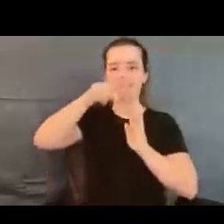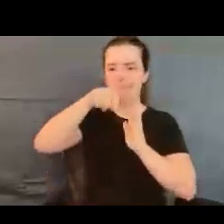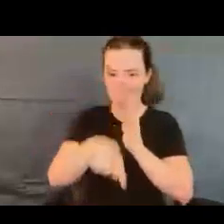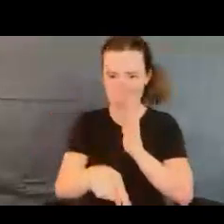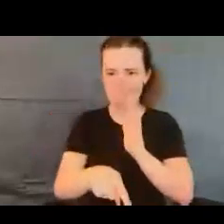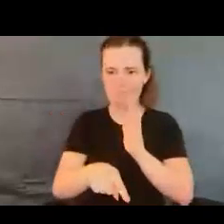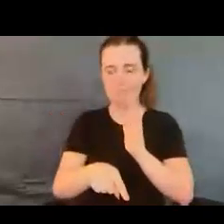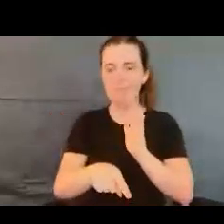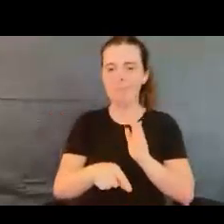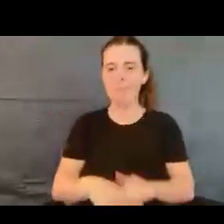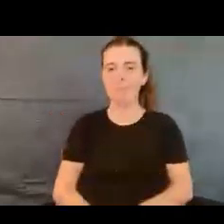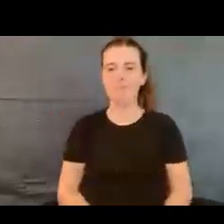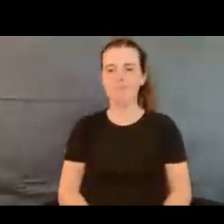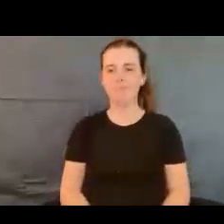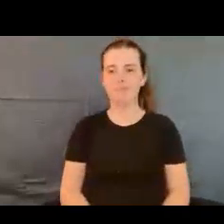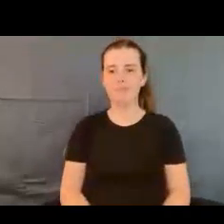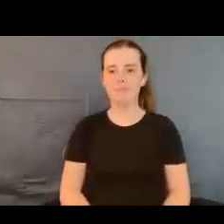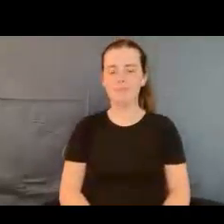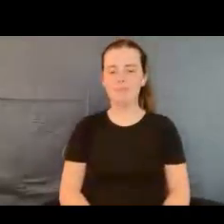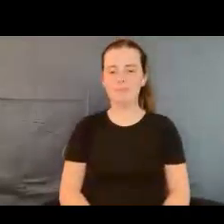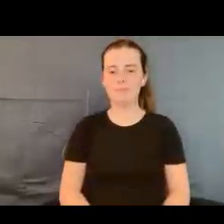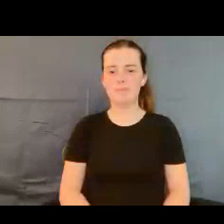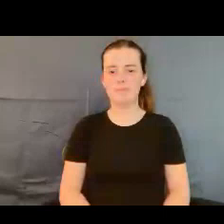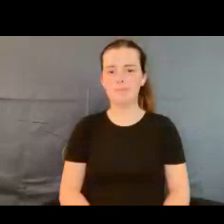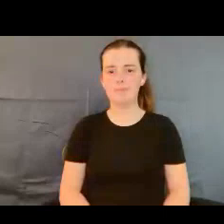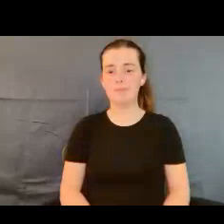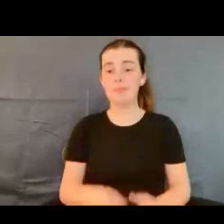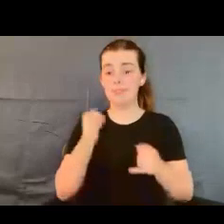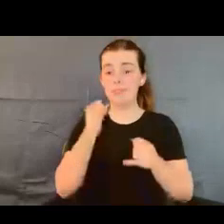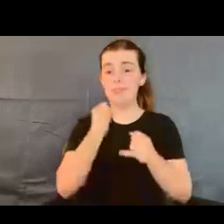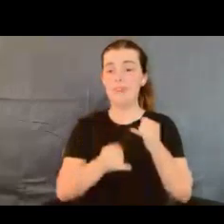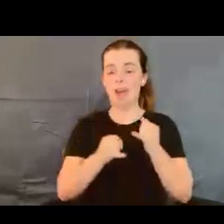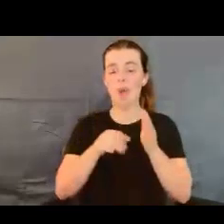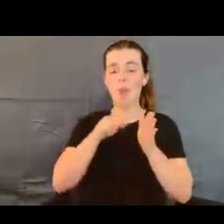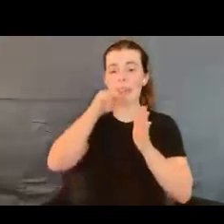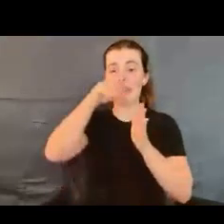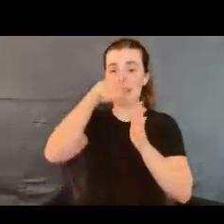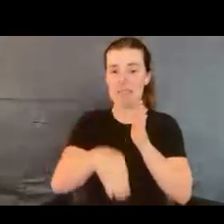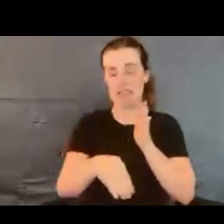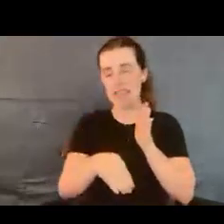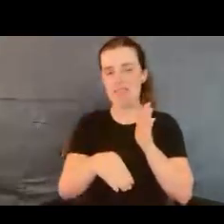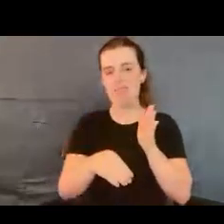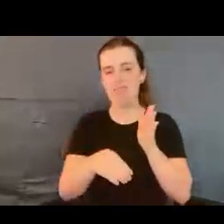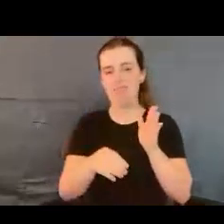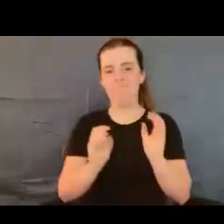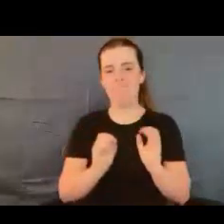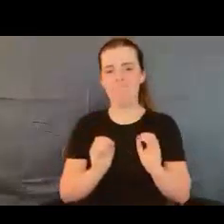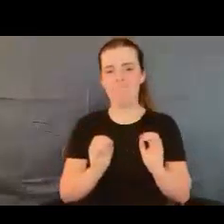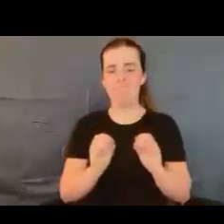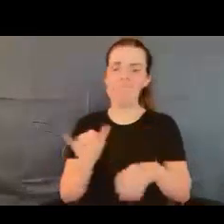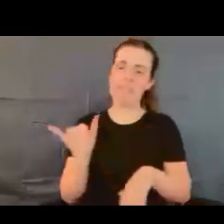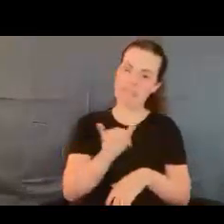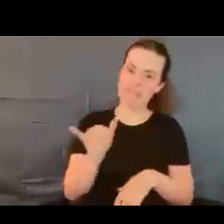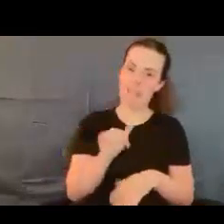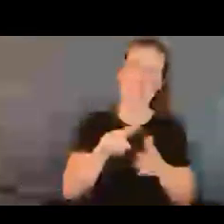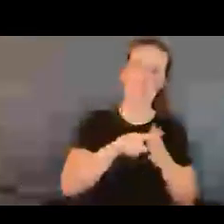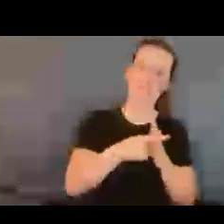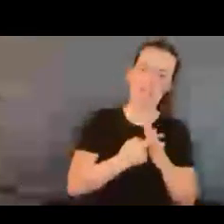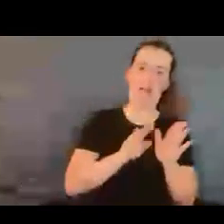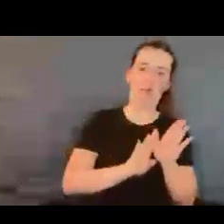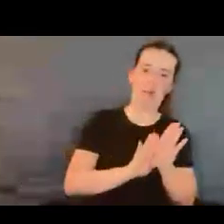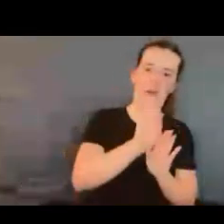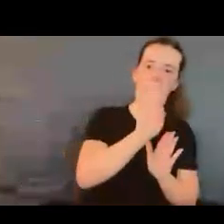is the final descent generally on the course. You will basically descend, like I said, the same way that you ascended the mountain, with the exception of you